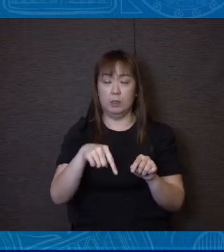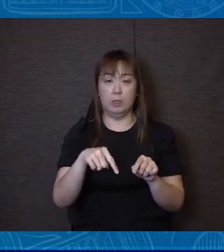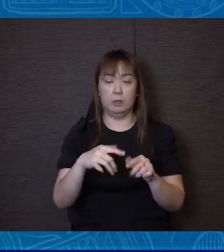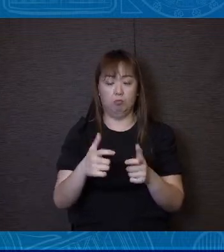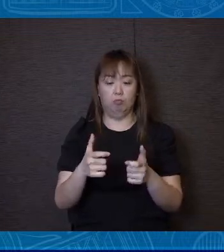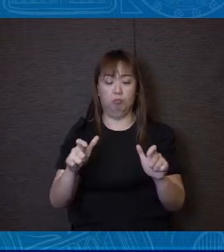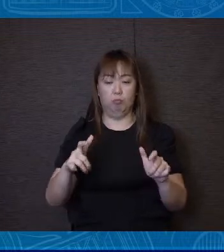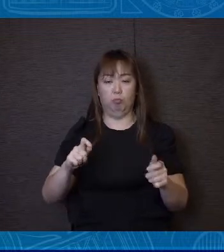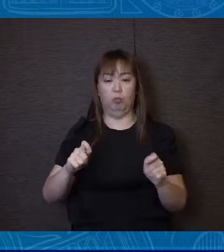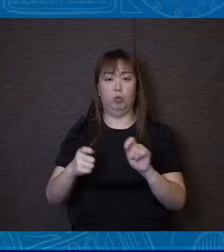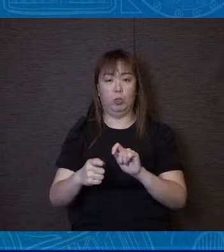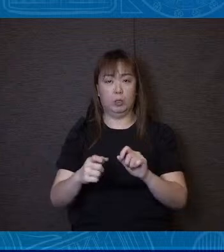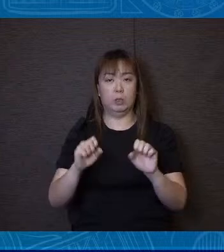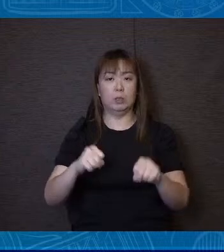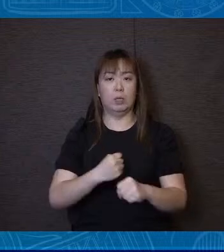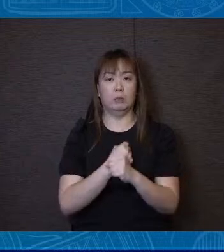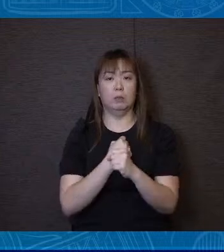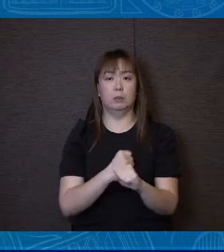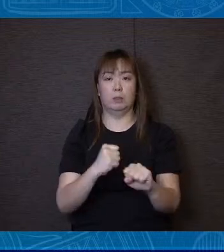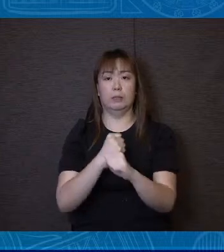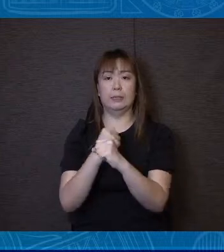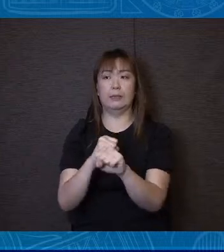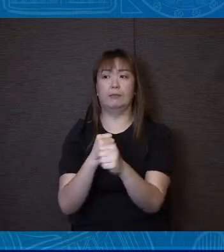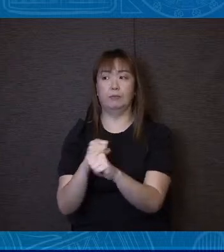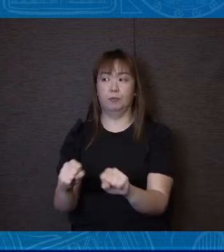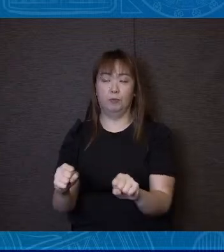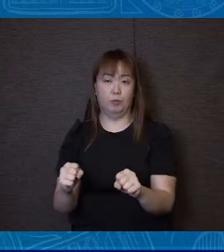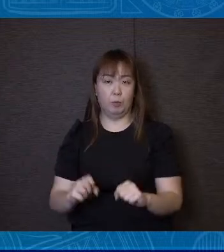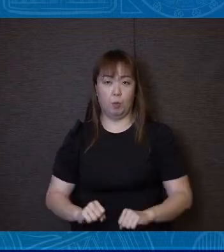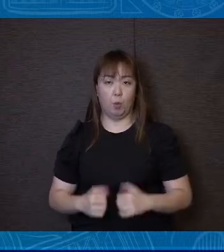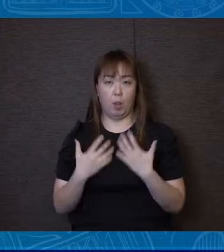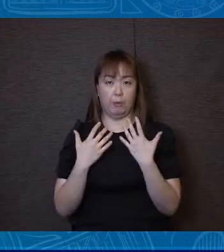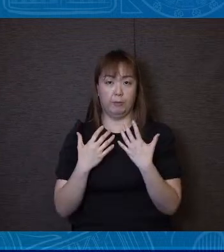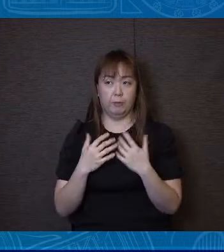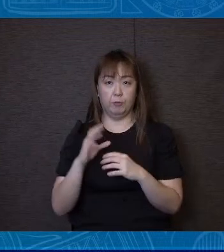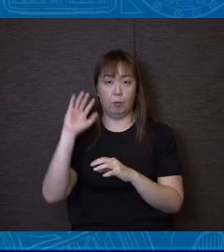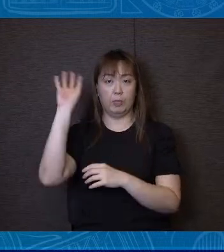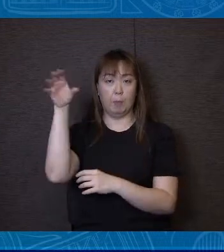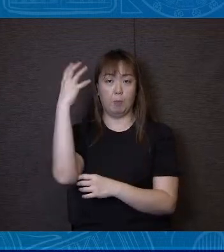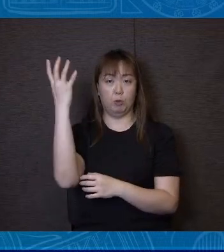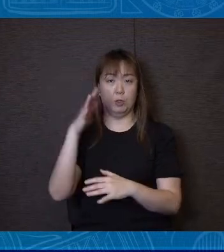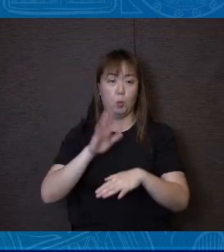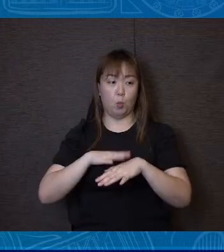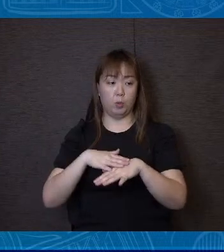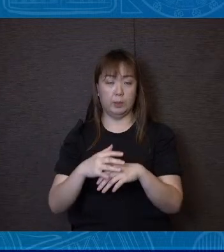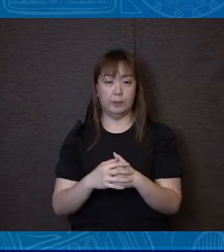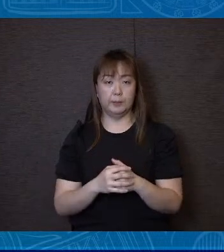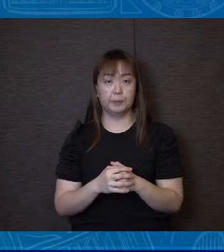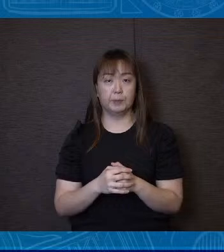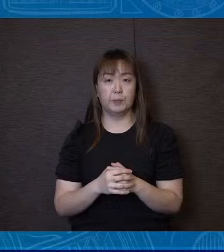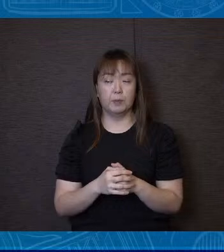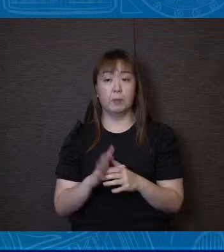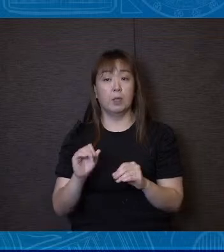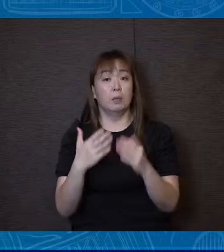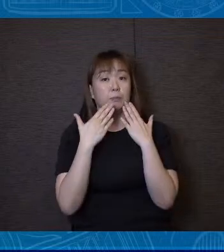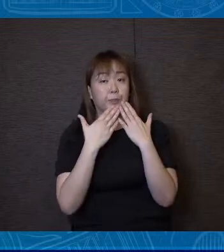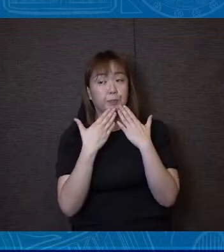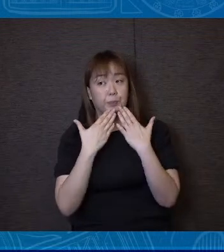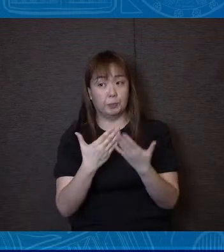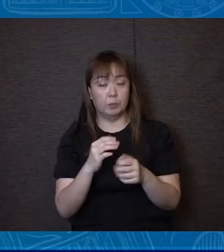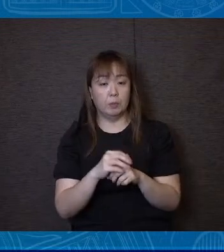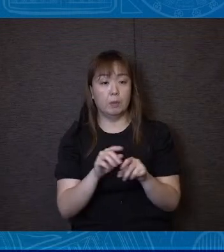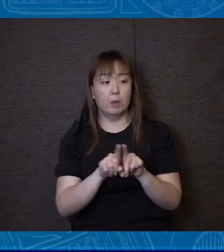and will help save more lives for emergency warning. Thank you so much. And again, I think